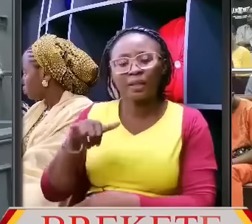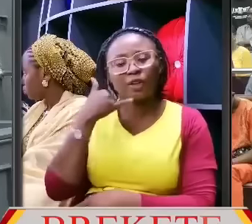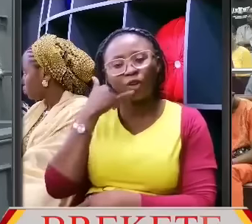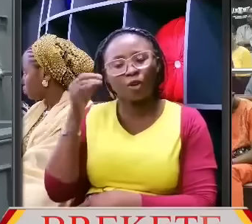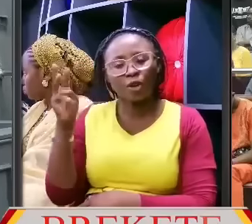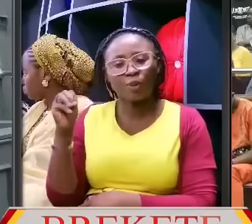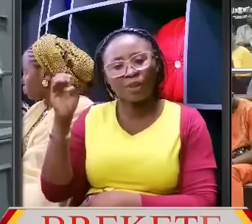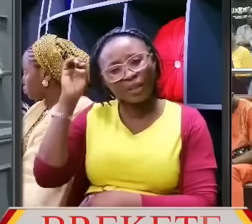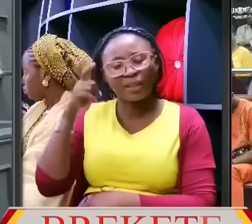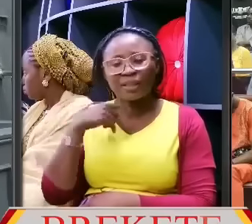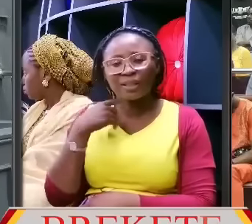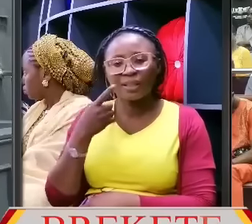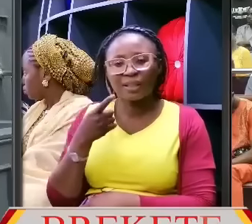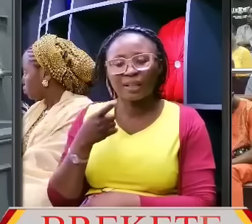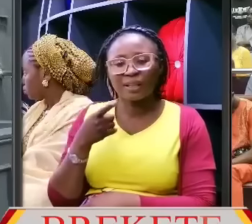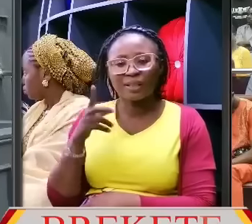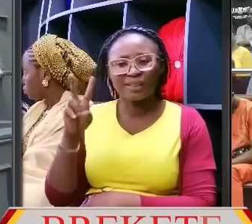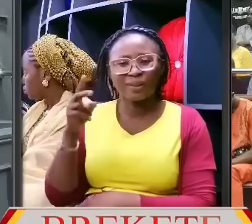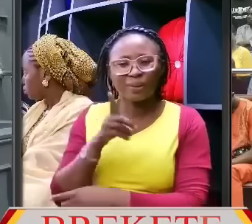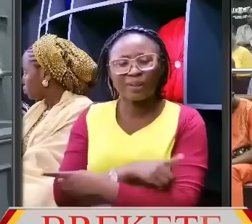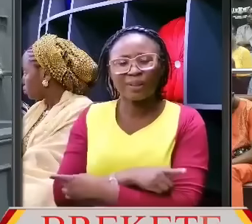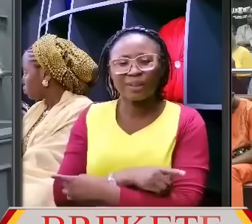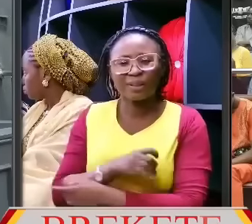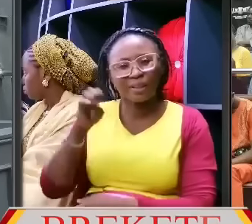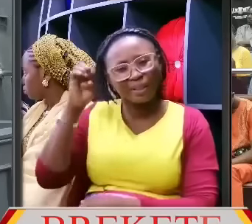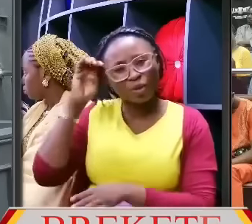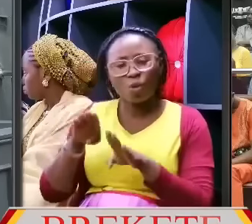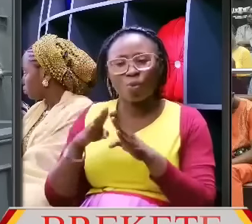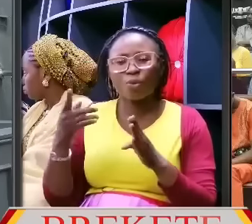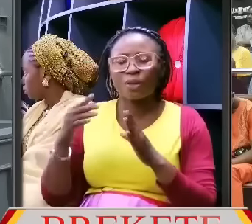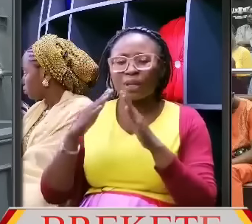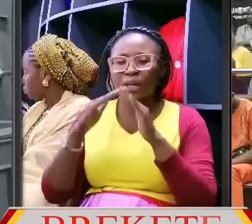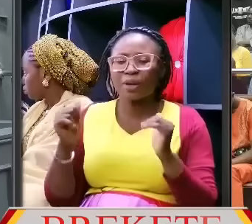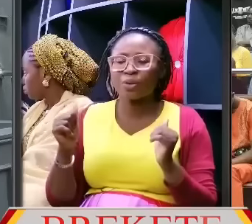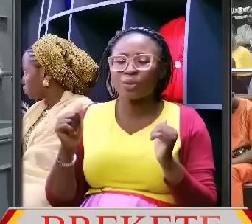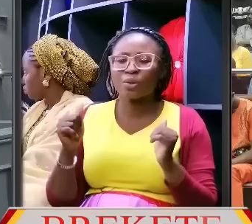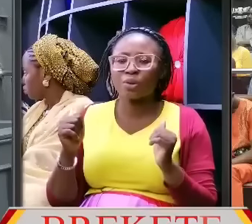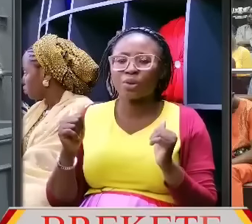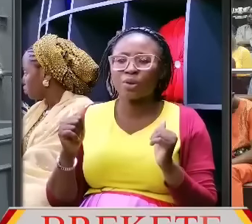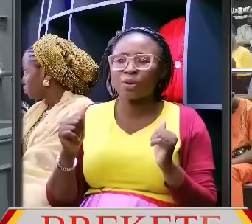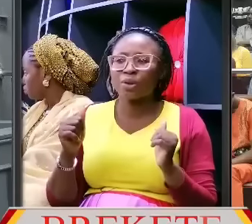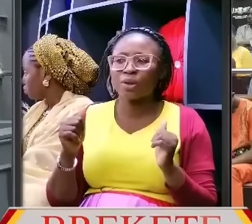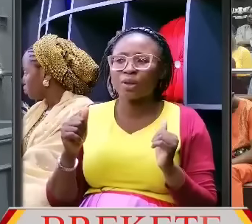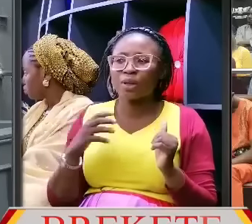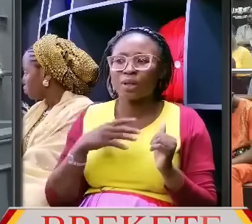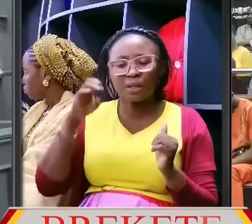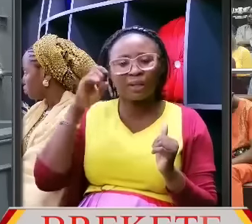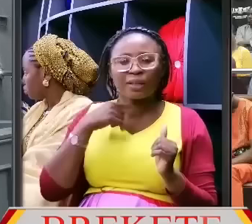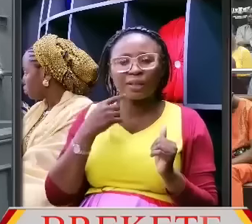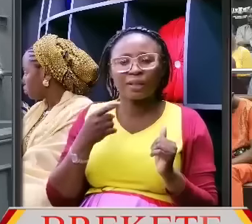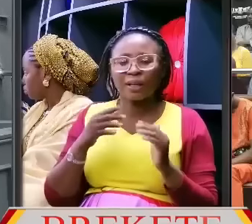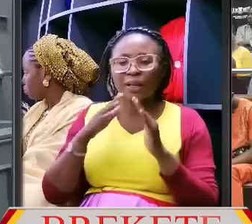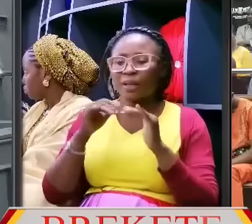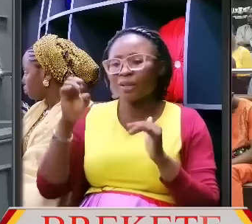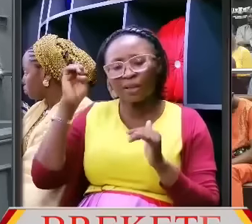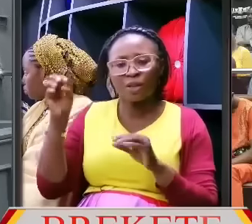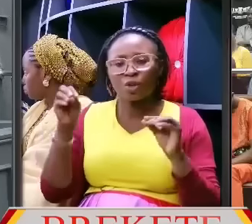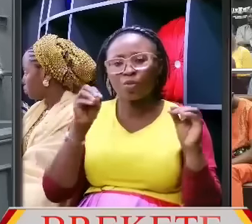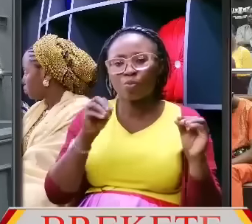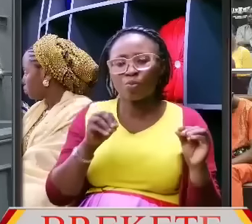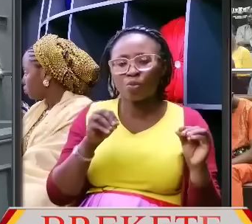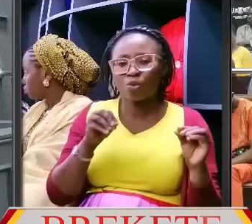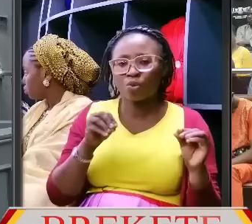phone you off. He say call the way be on Saturday. He call up put the house. He tell her. We call Agnes. He say house where he put key. Where he say